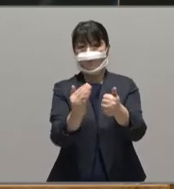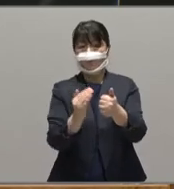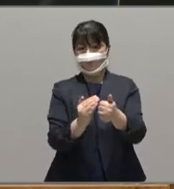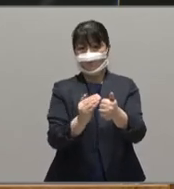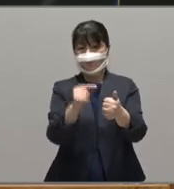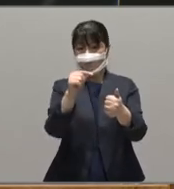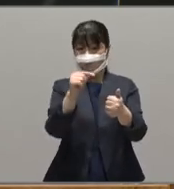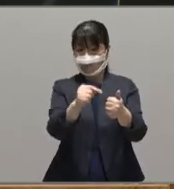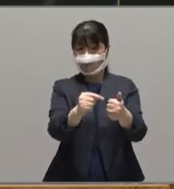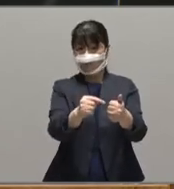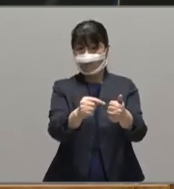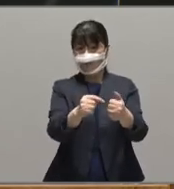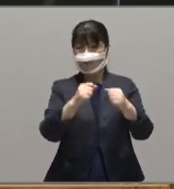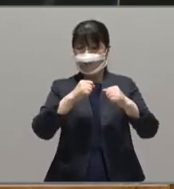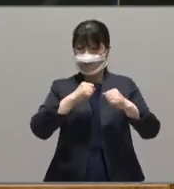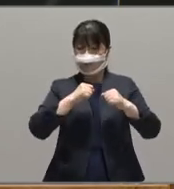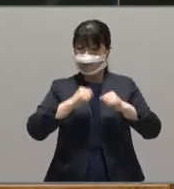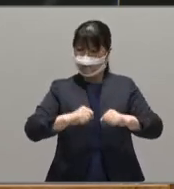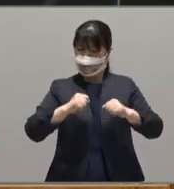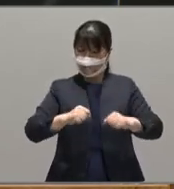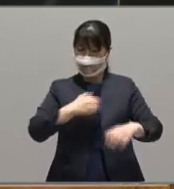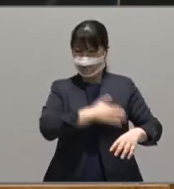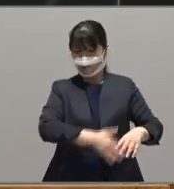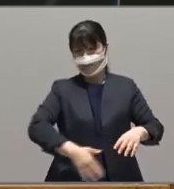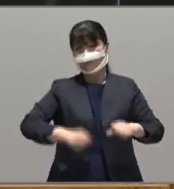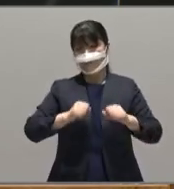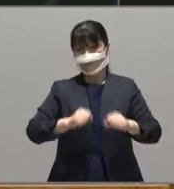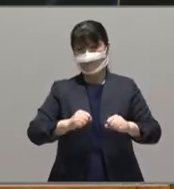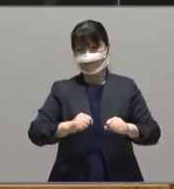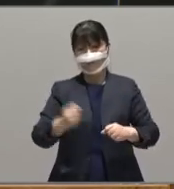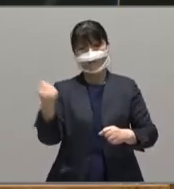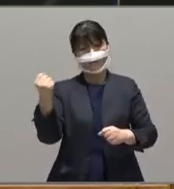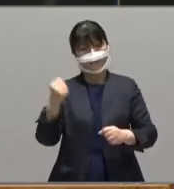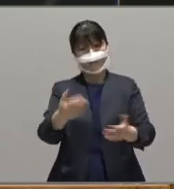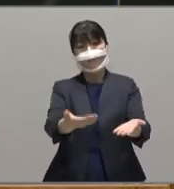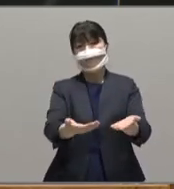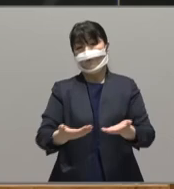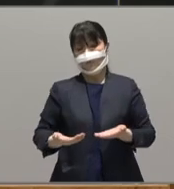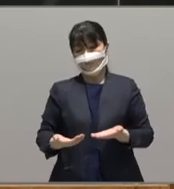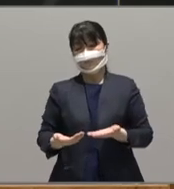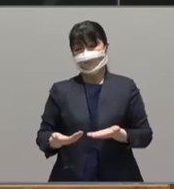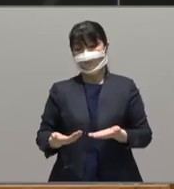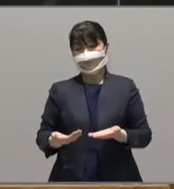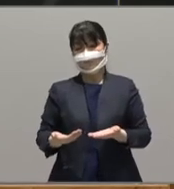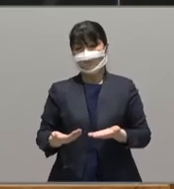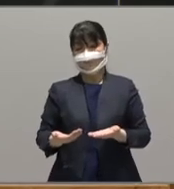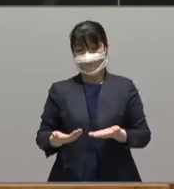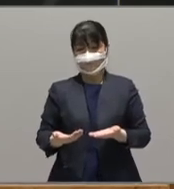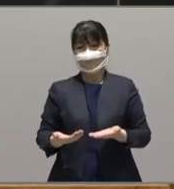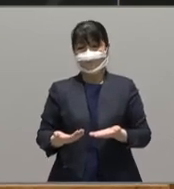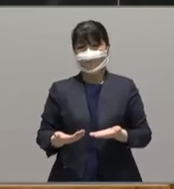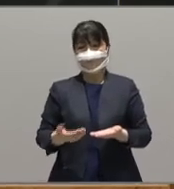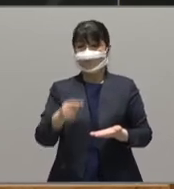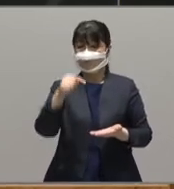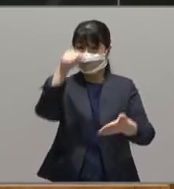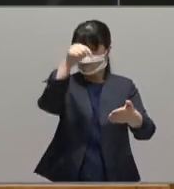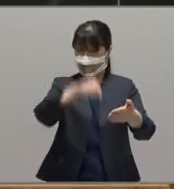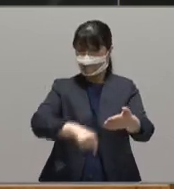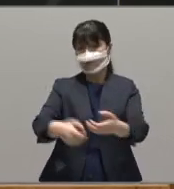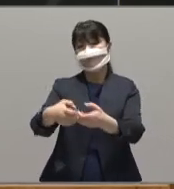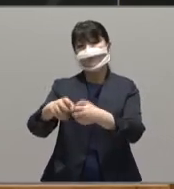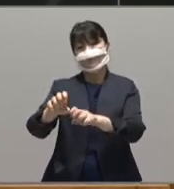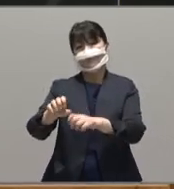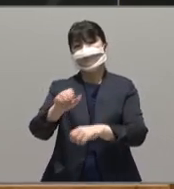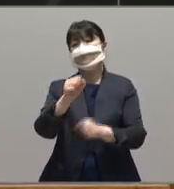So the human beings need to protect the forest and receive health and powers from forests. So through this type